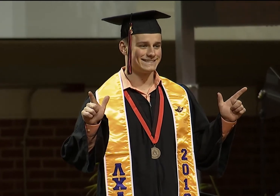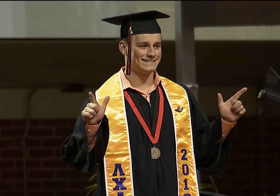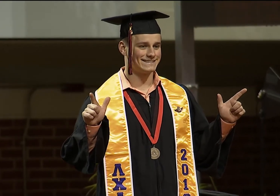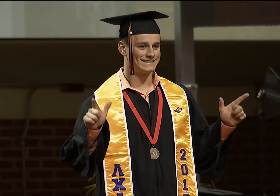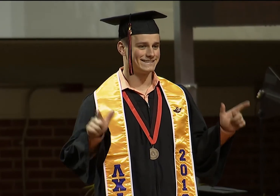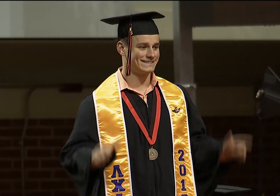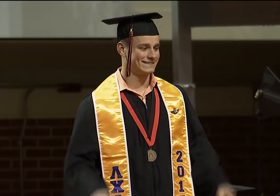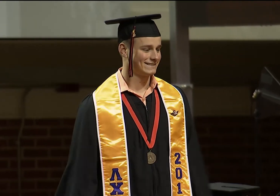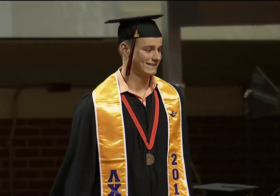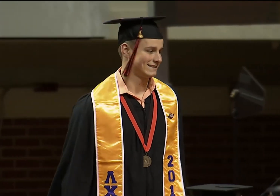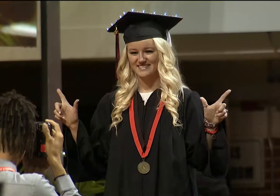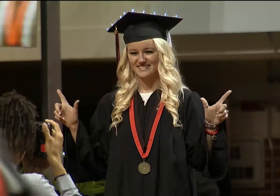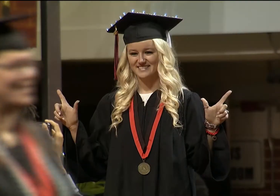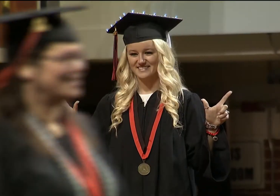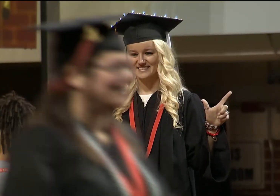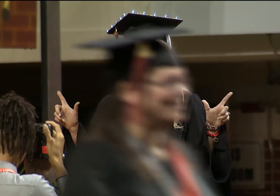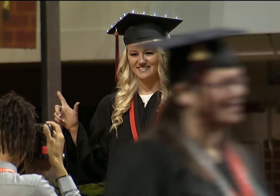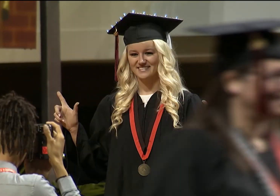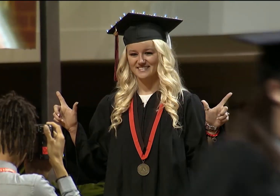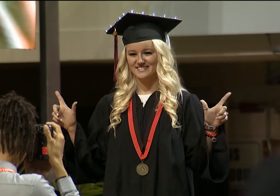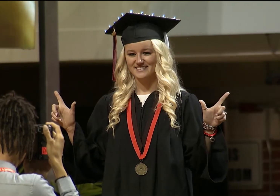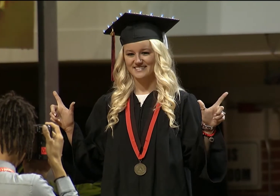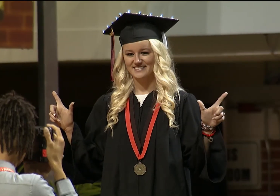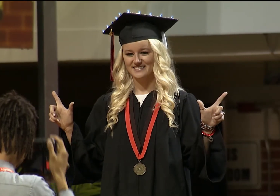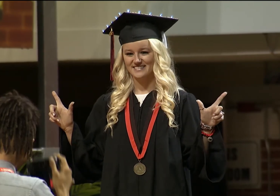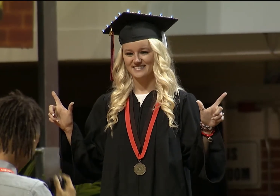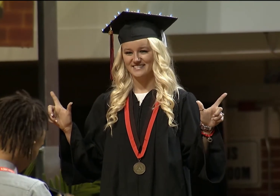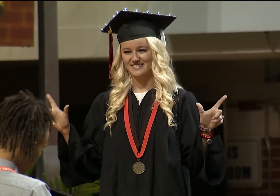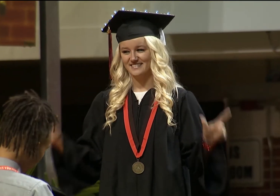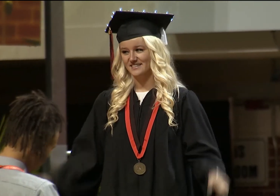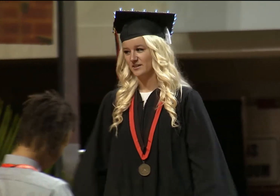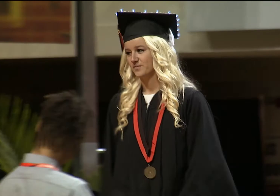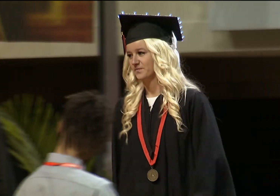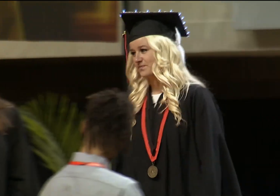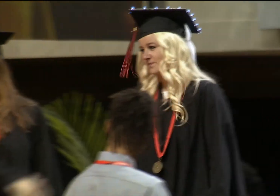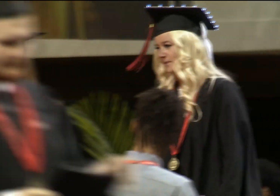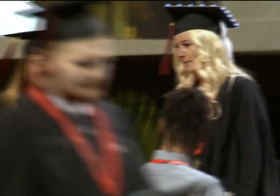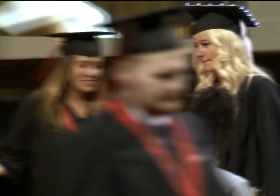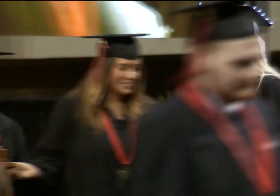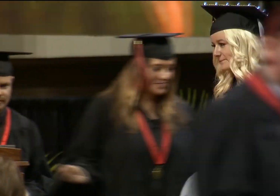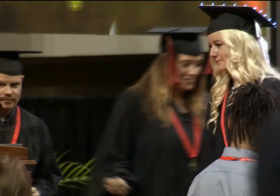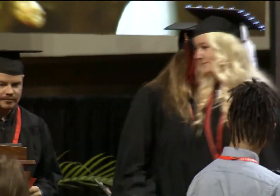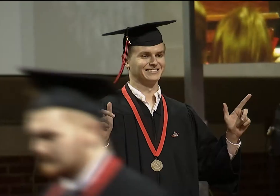Jeffrey Douglas. Candy Schumann Baker.